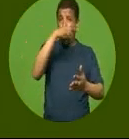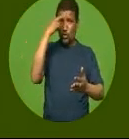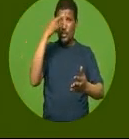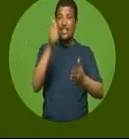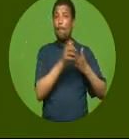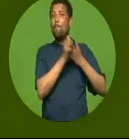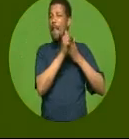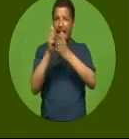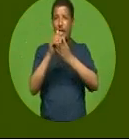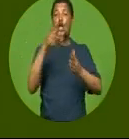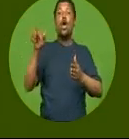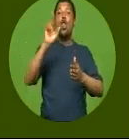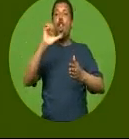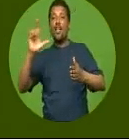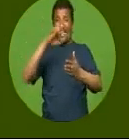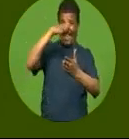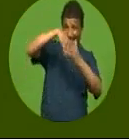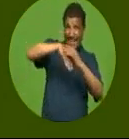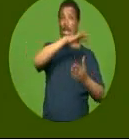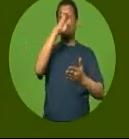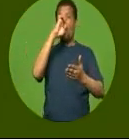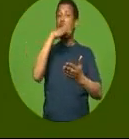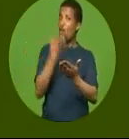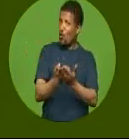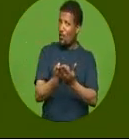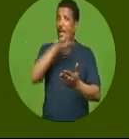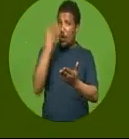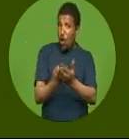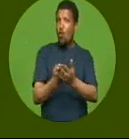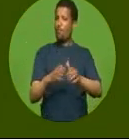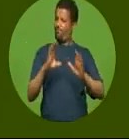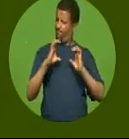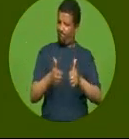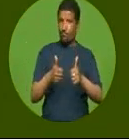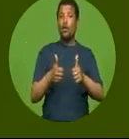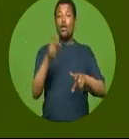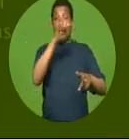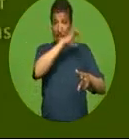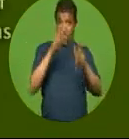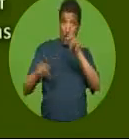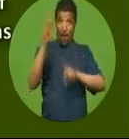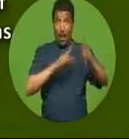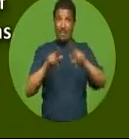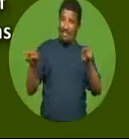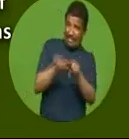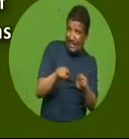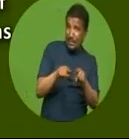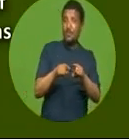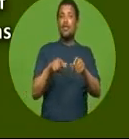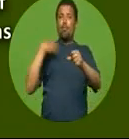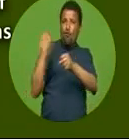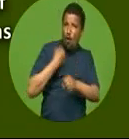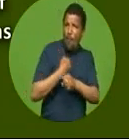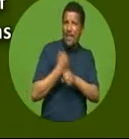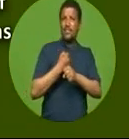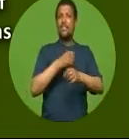role in the Ethiopian economy. The economic well-being of the people, as well as the